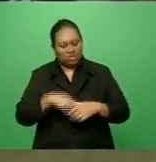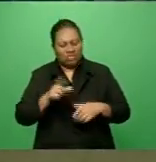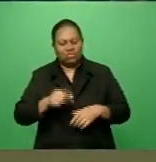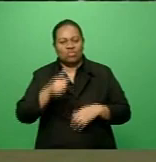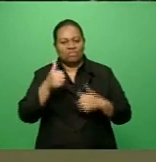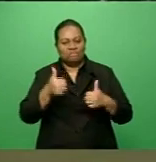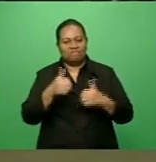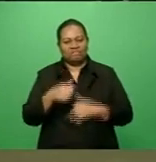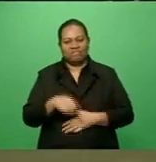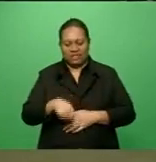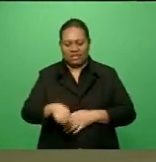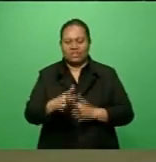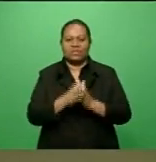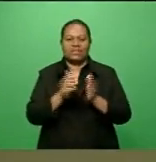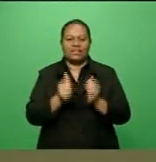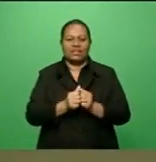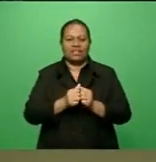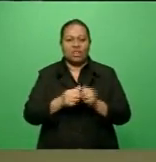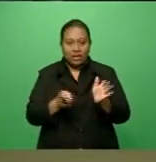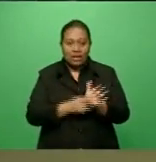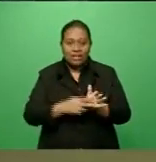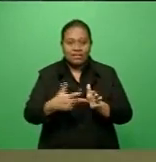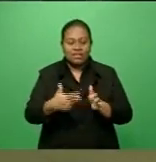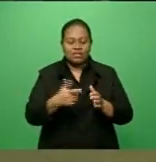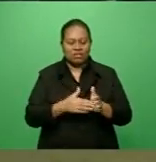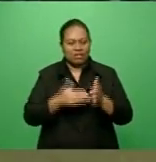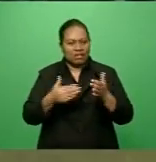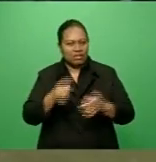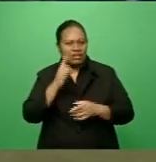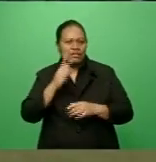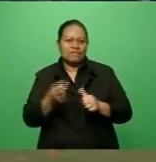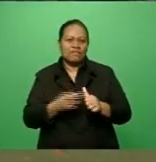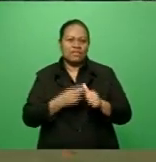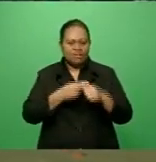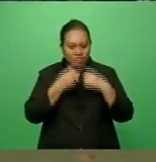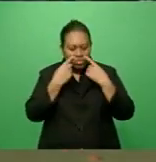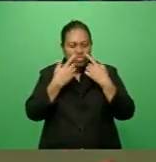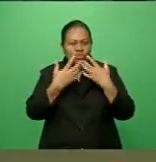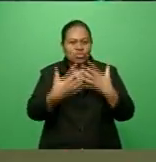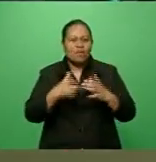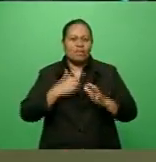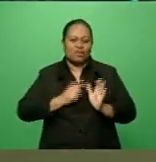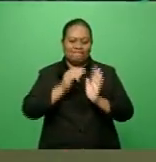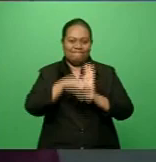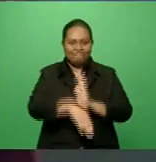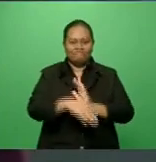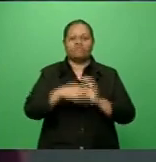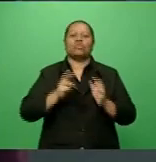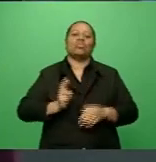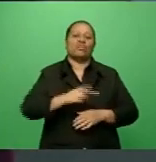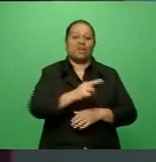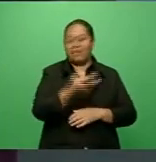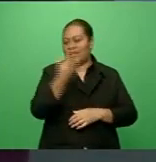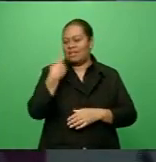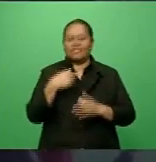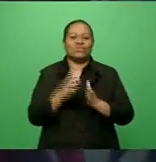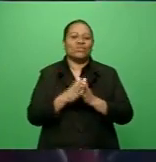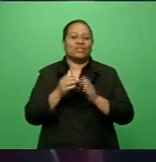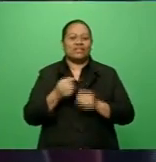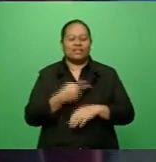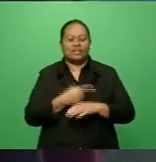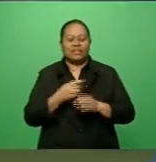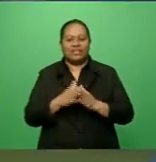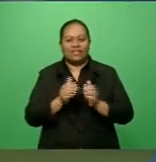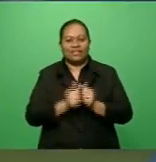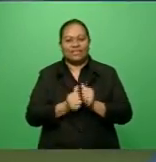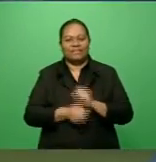weekend. Lambasa's opponent Nasinu is also after a favorable result after losing to Rewa last week, but that's easier said than